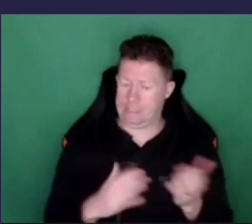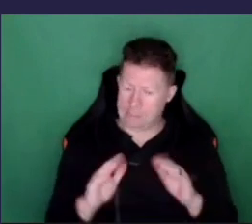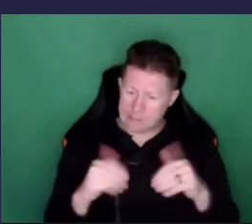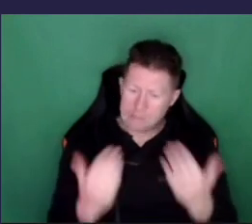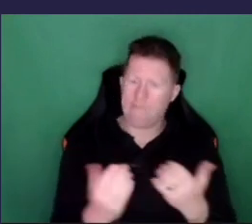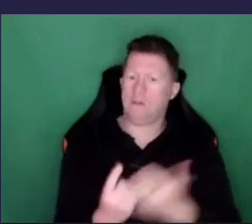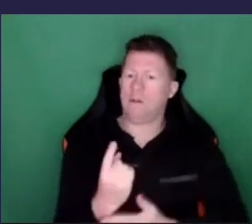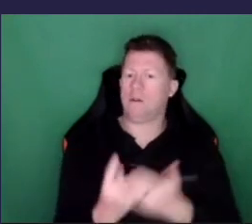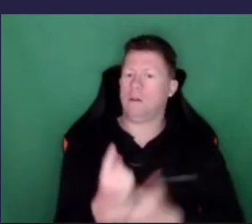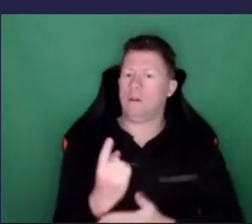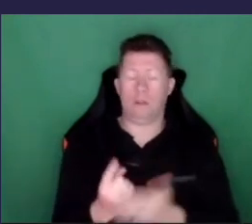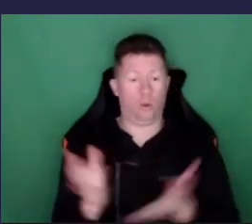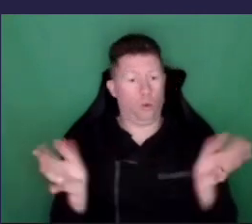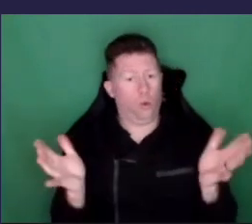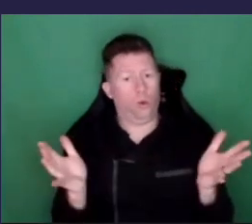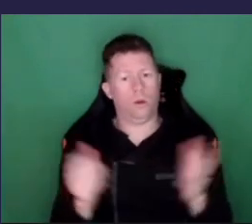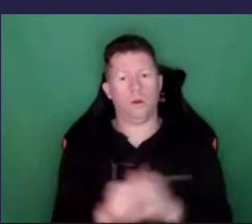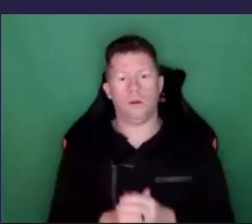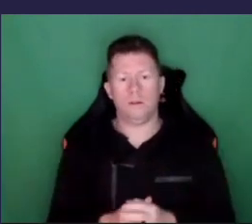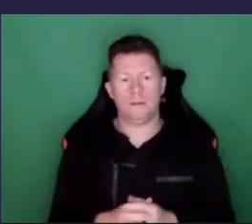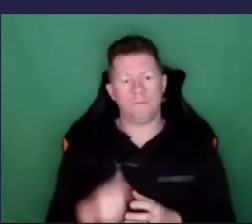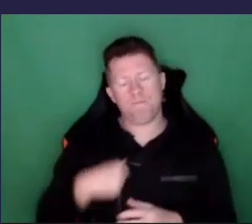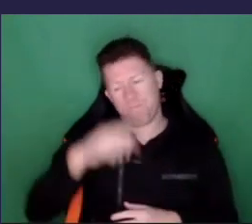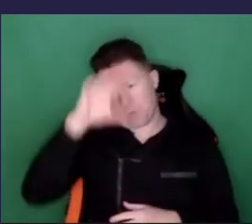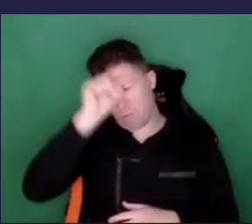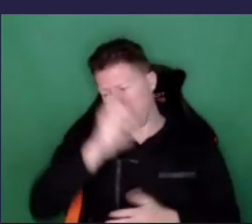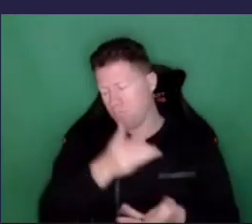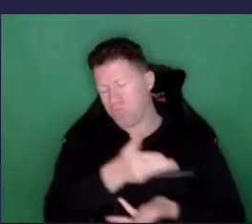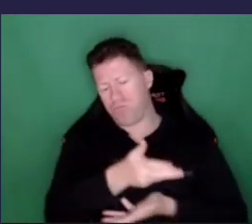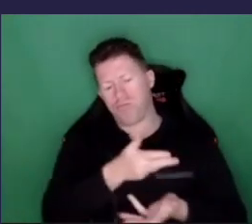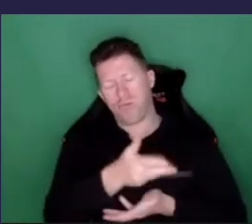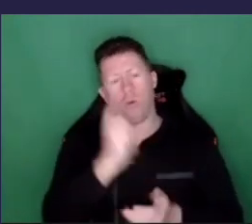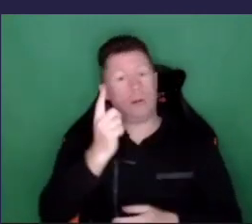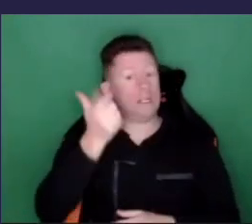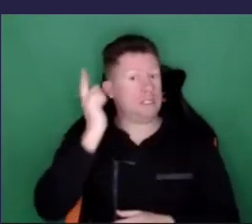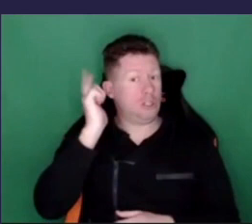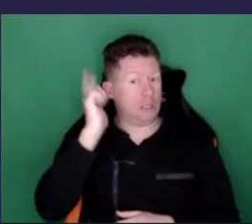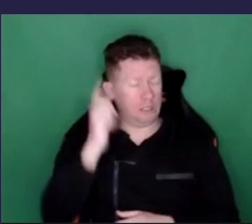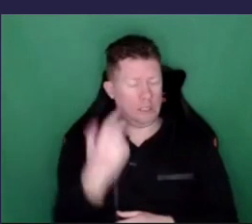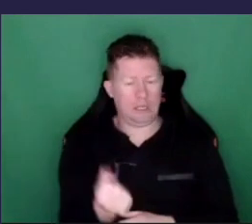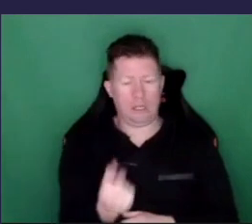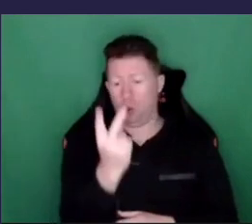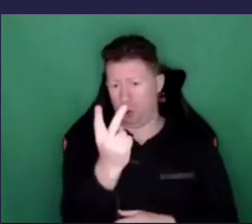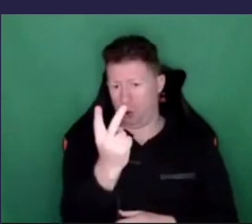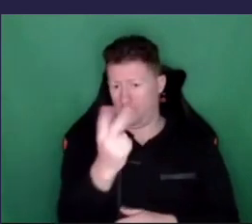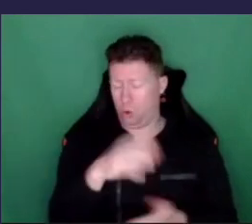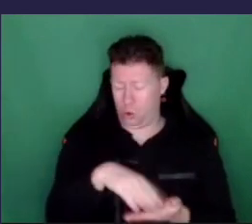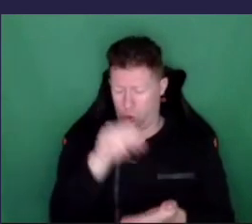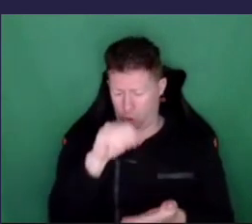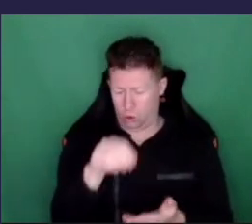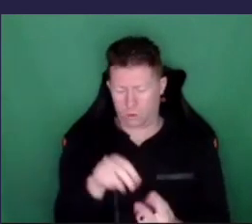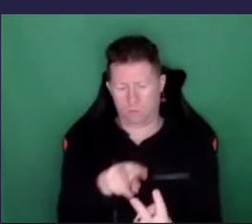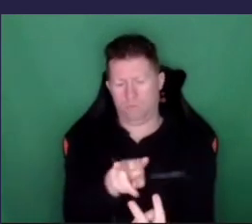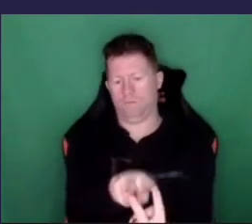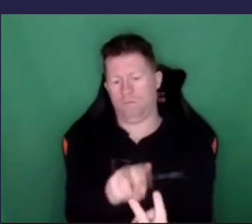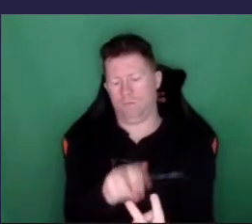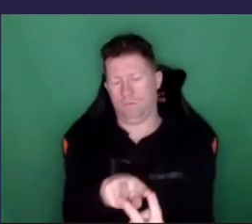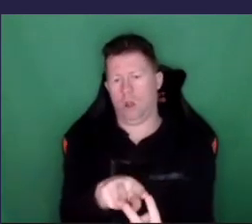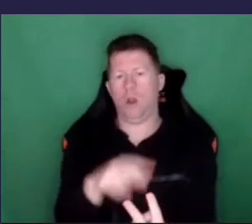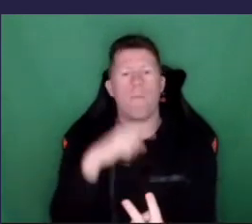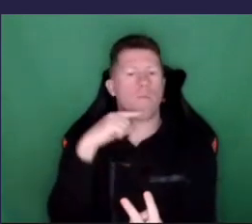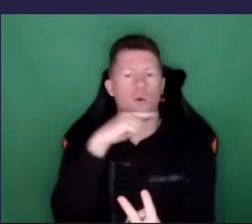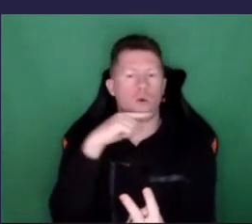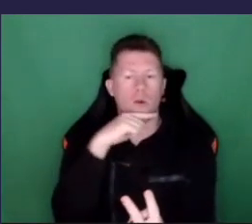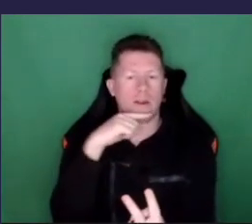what might that be? I remember talking to a teacher, and she had two students. This was middle school. And these two boys